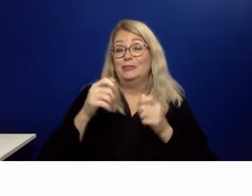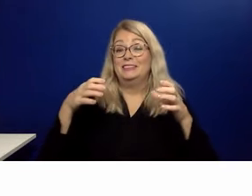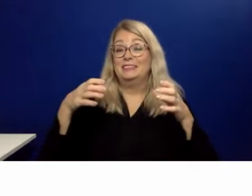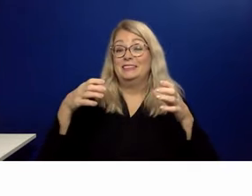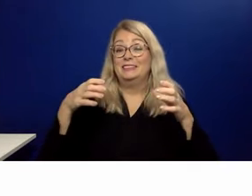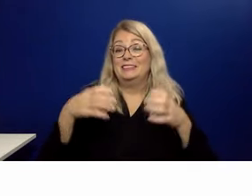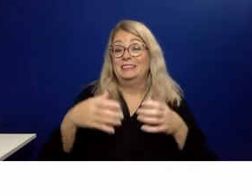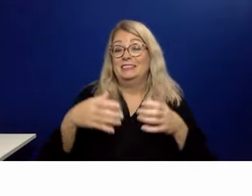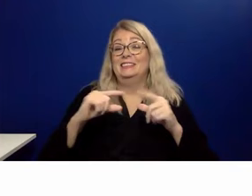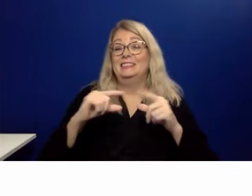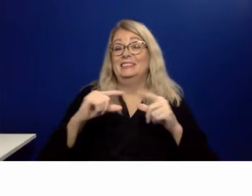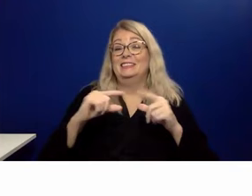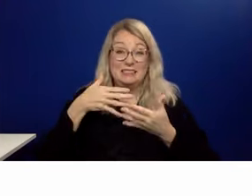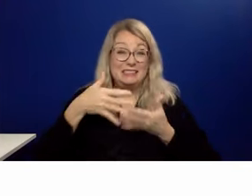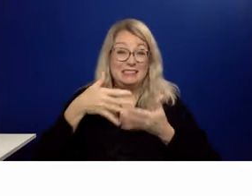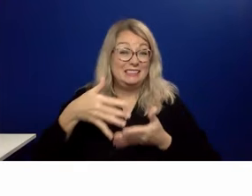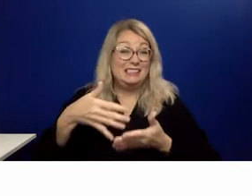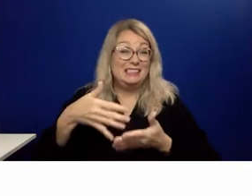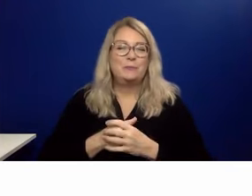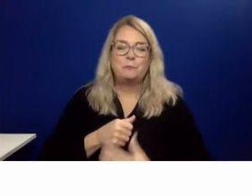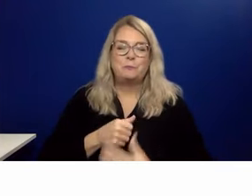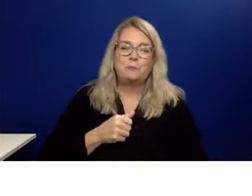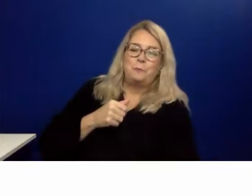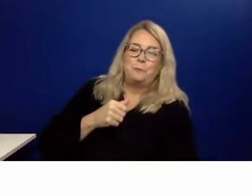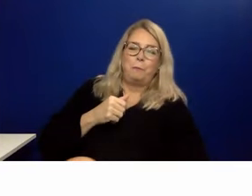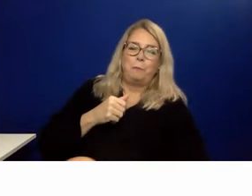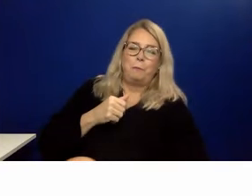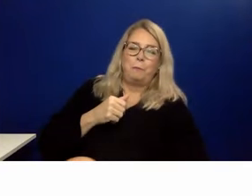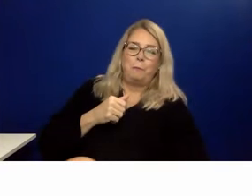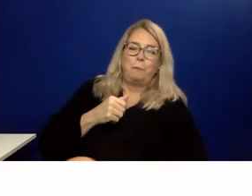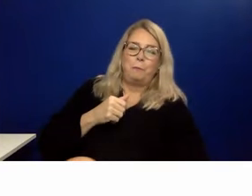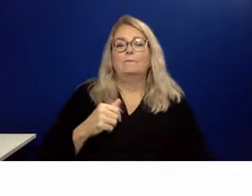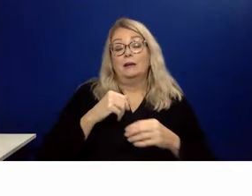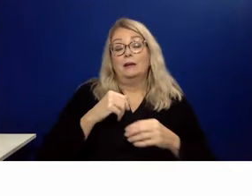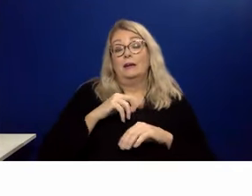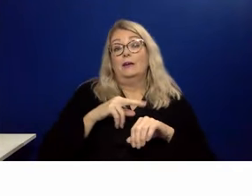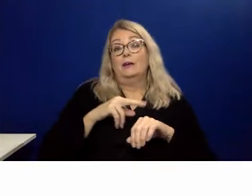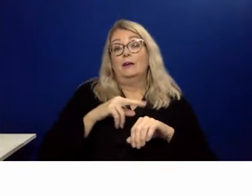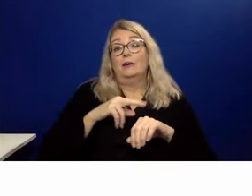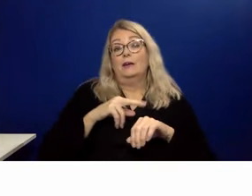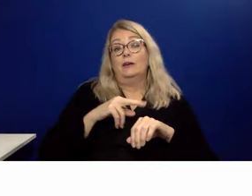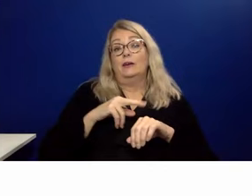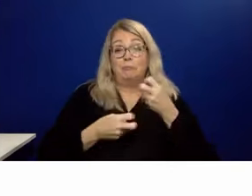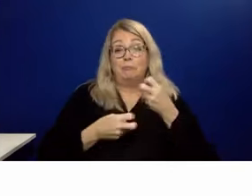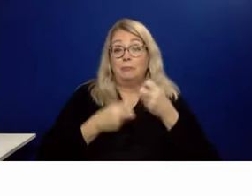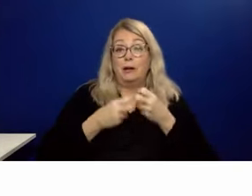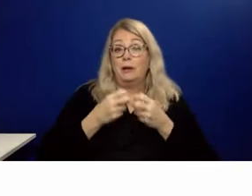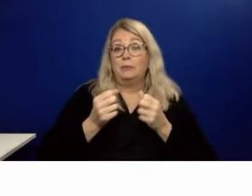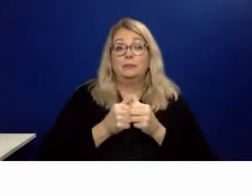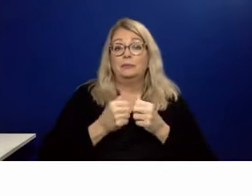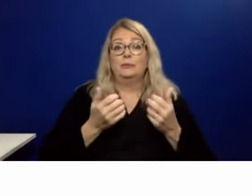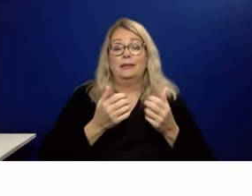human beings, the ones I've had experiences with. You know, of course, we have problems with all kinds of folks, right?